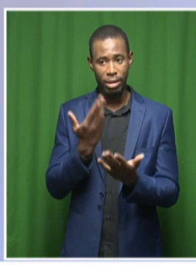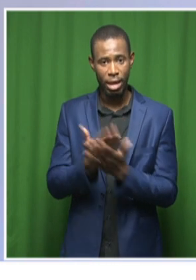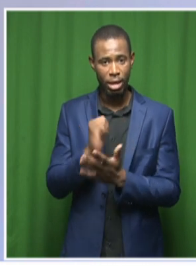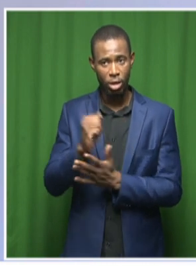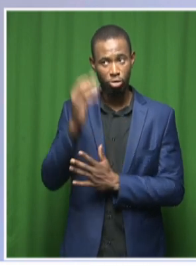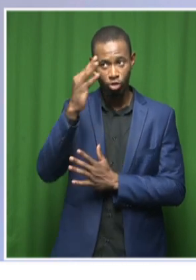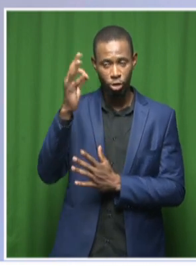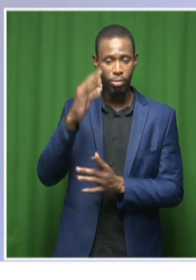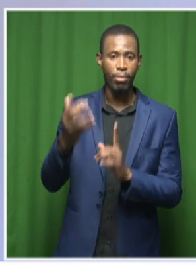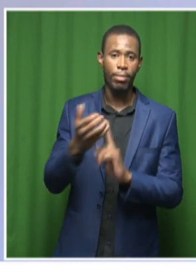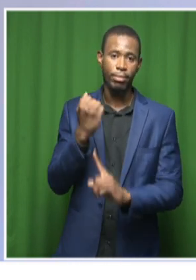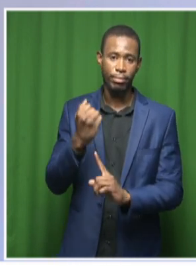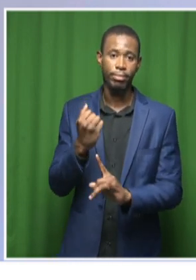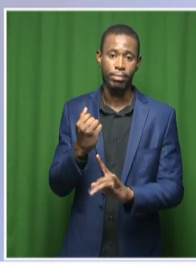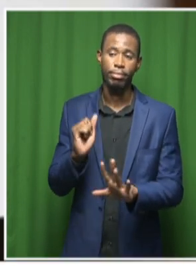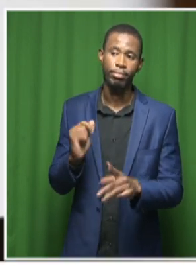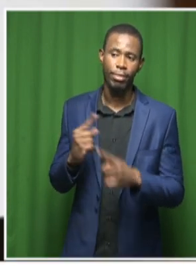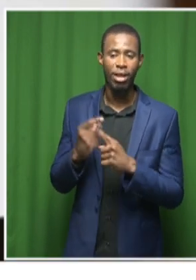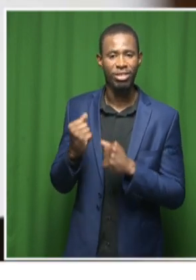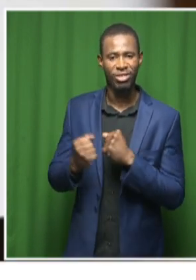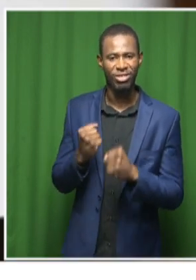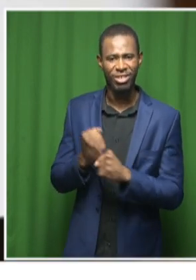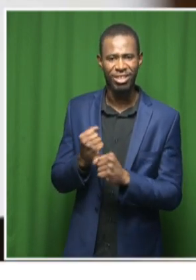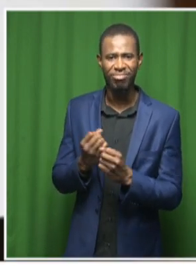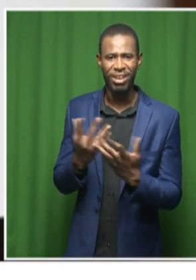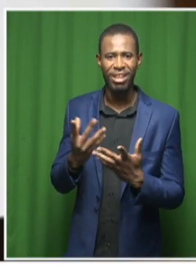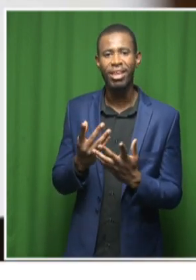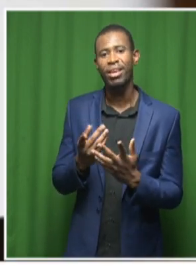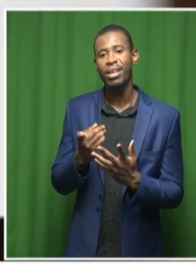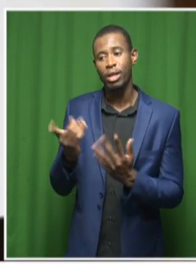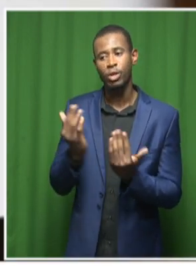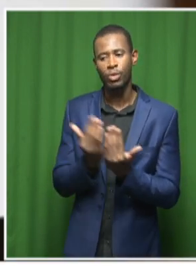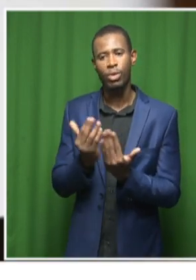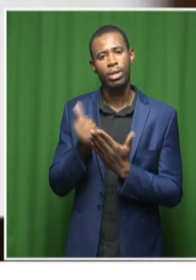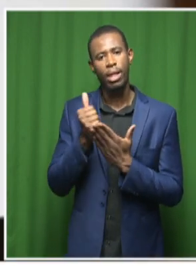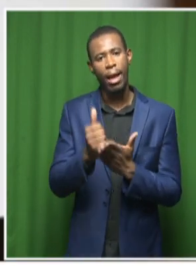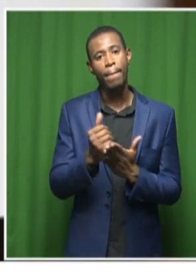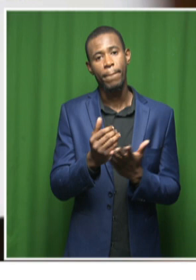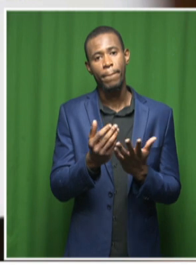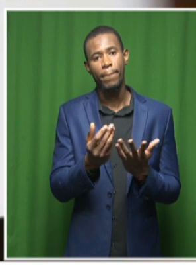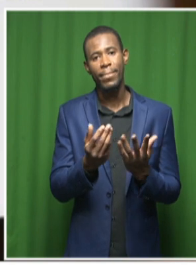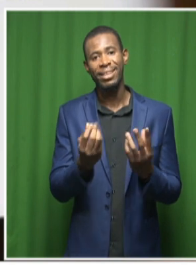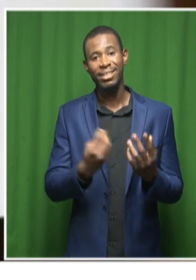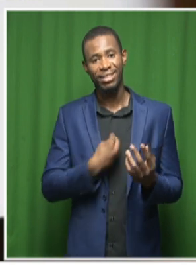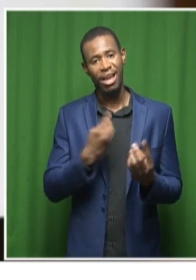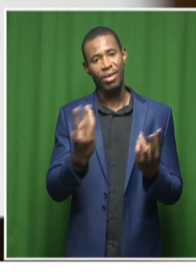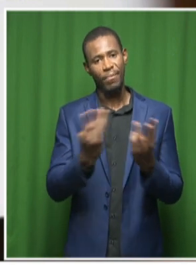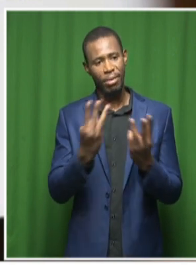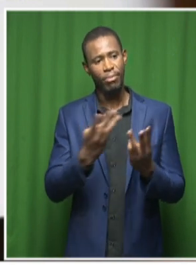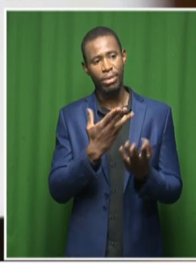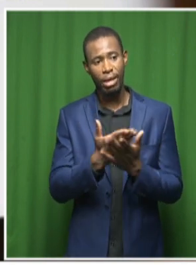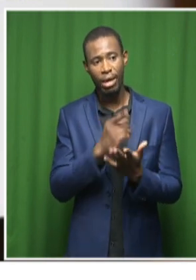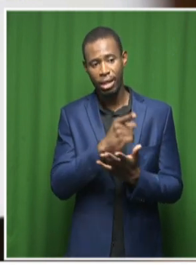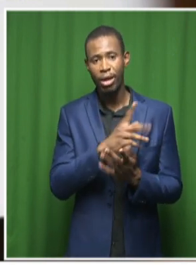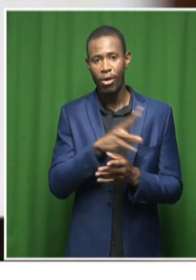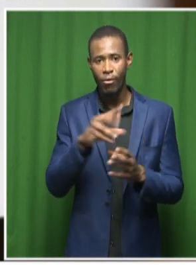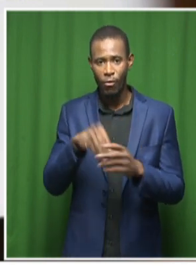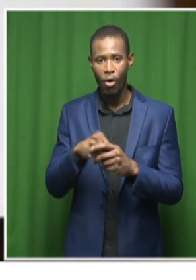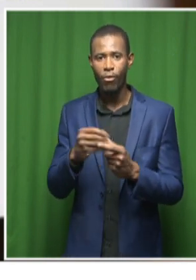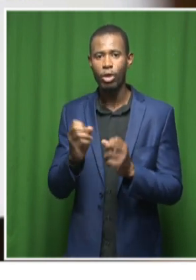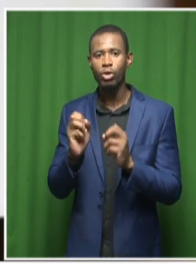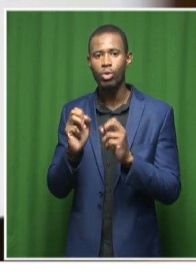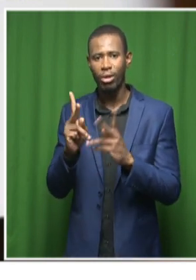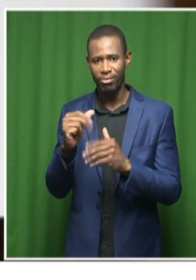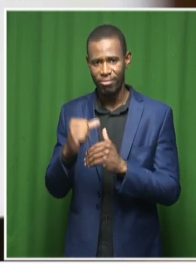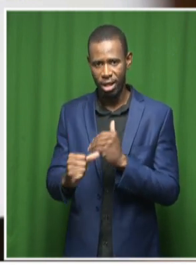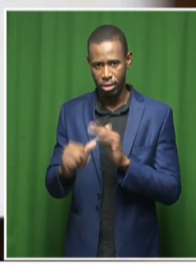the school has been giving young people from disadvantaged backgrounds the chance to achieve their dreams of becoming filmmakers through a 12-month course.